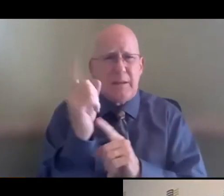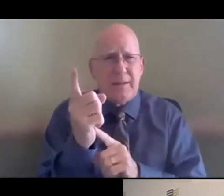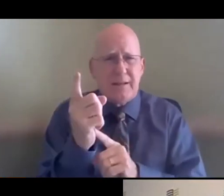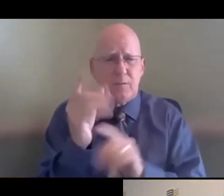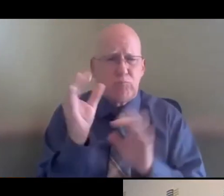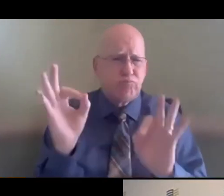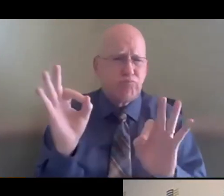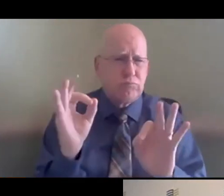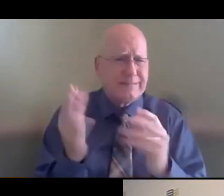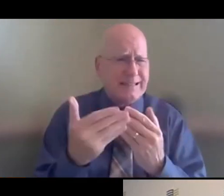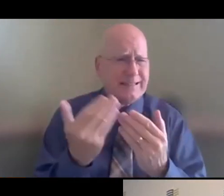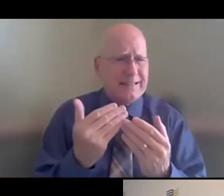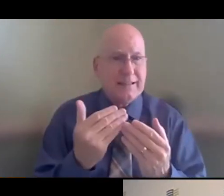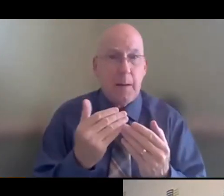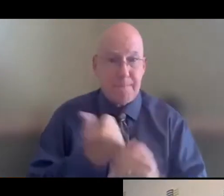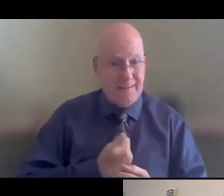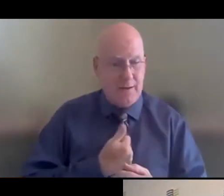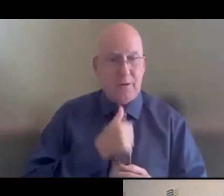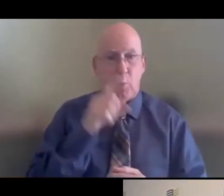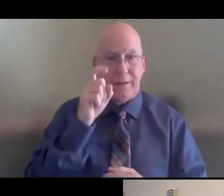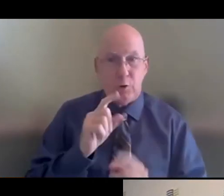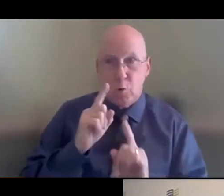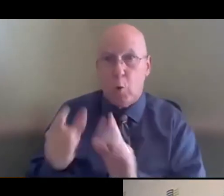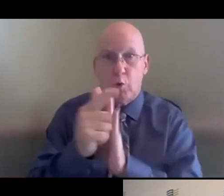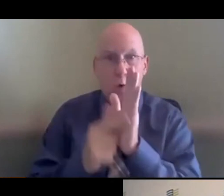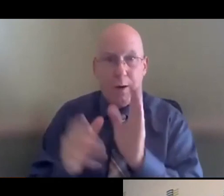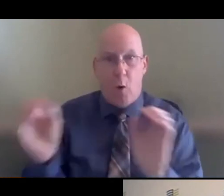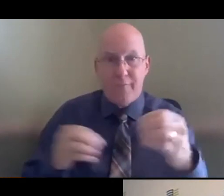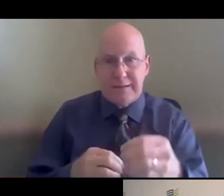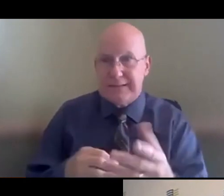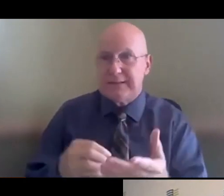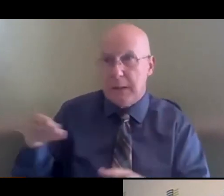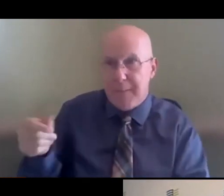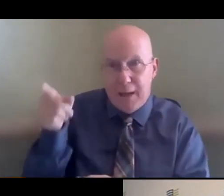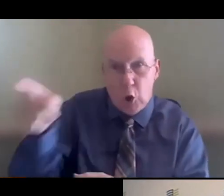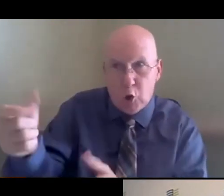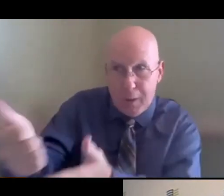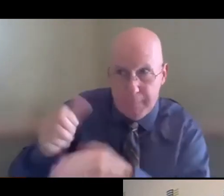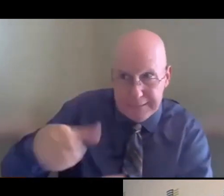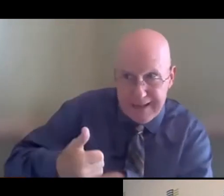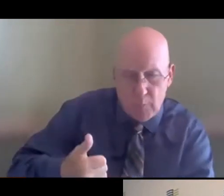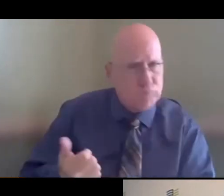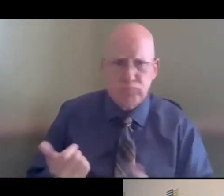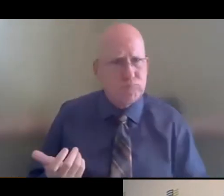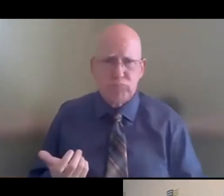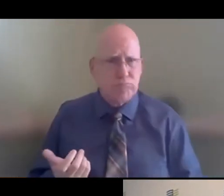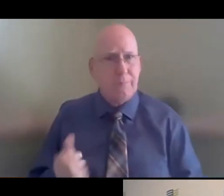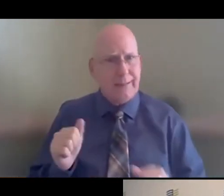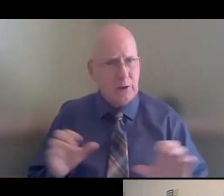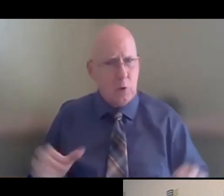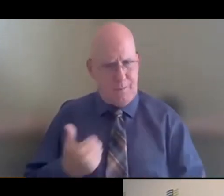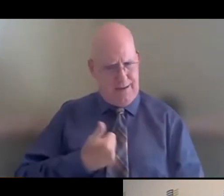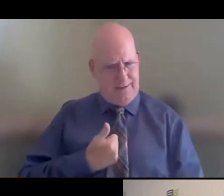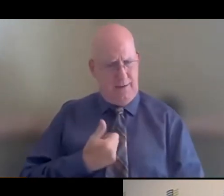my own. I did not need to go to Katherine's office and hire her to do this like I would a special needs trust. I could do it from home when